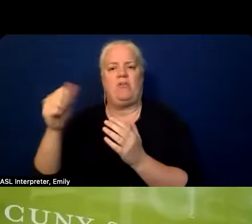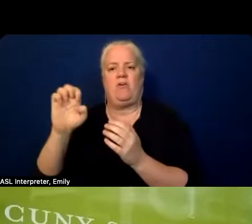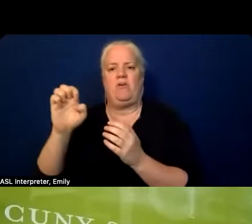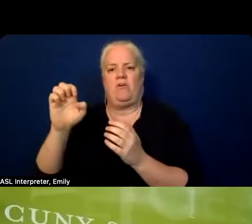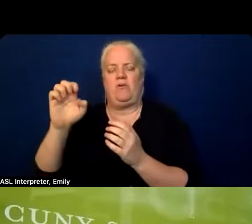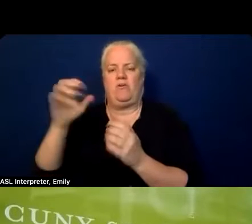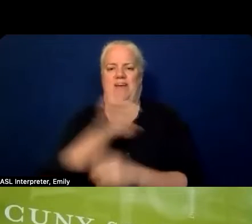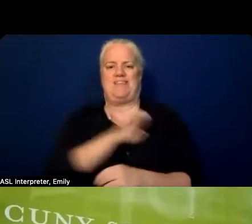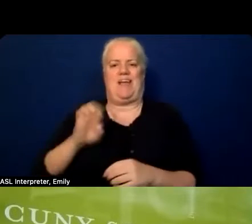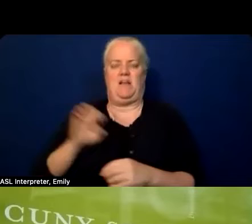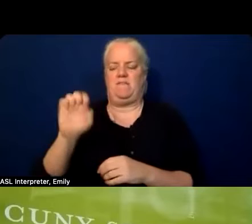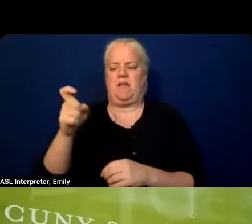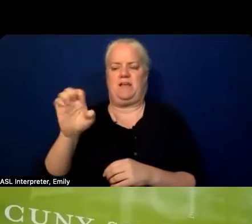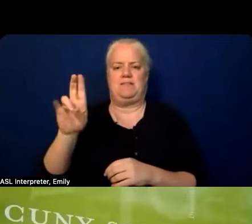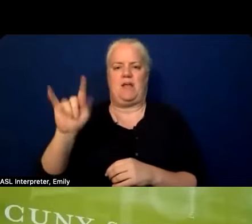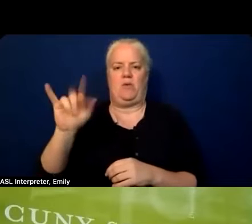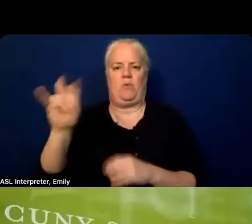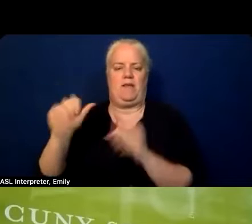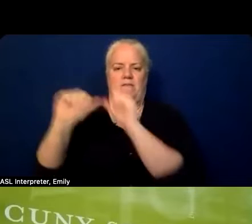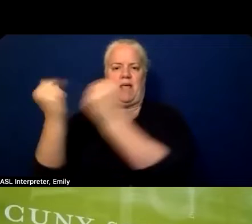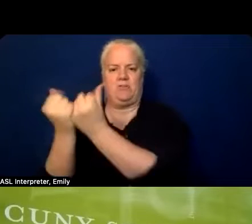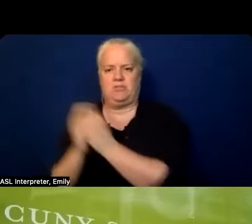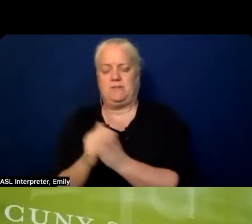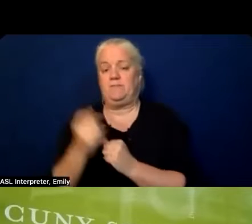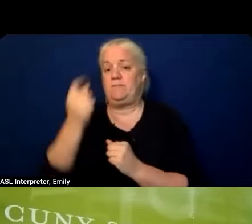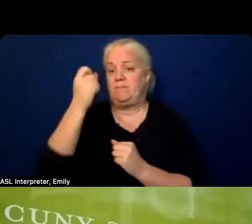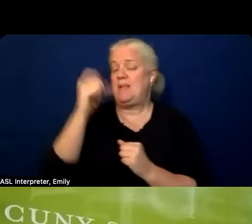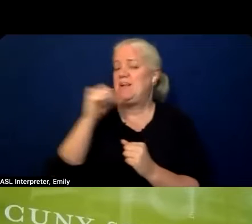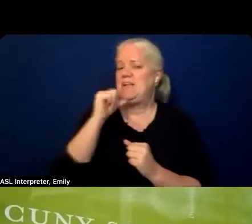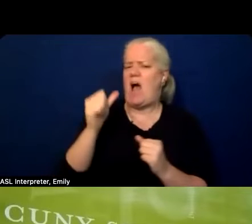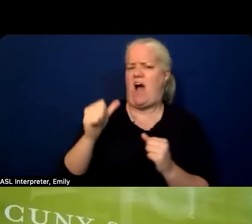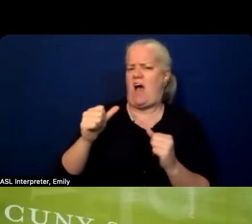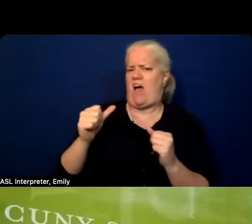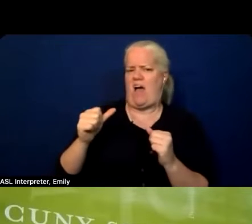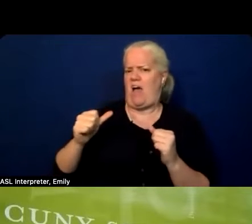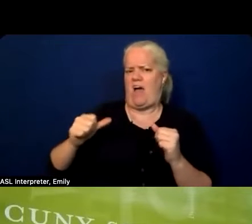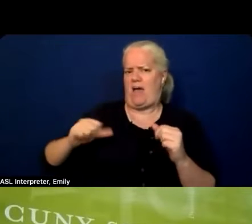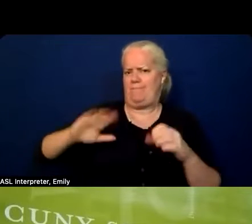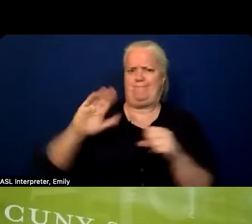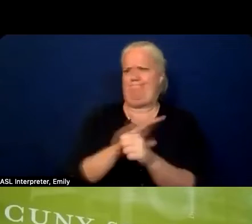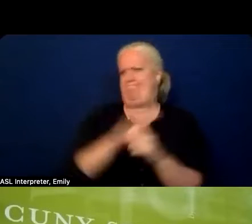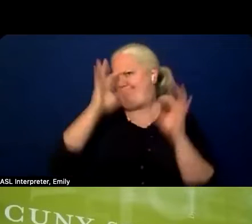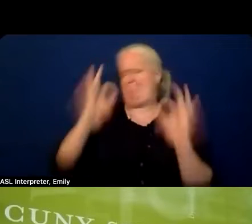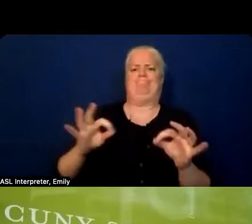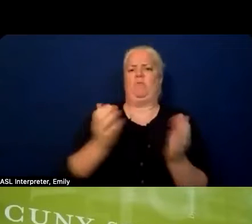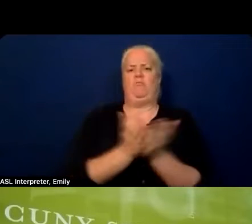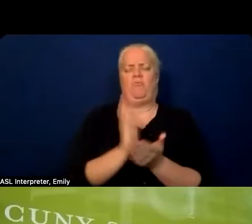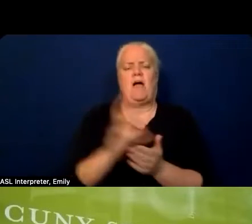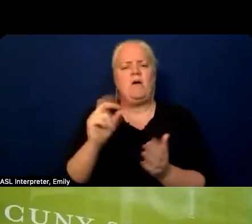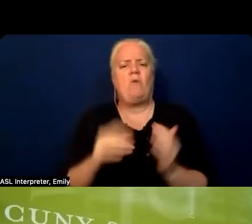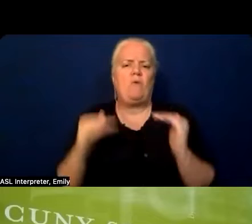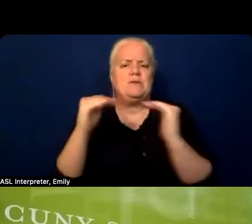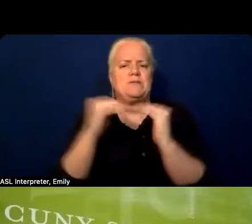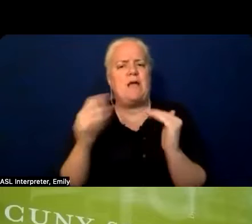It's not an absolute right. It is a right on par with other fundamental rights, and fundamental